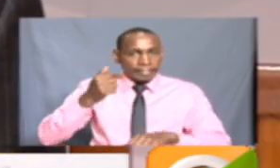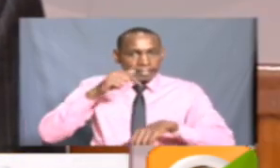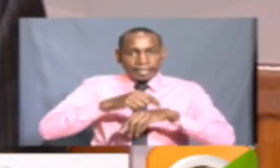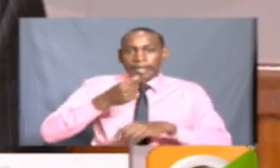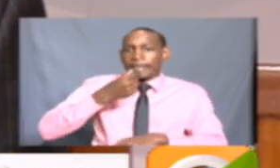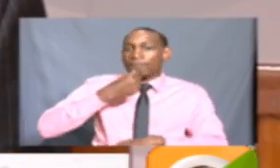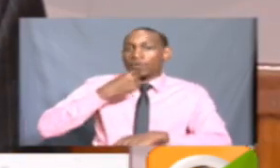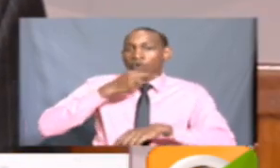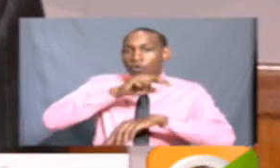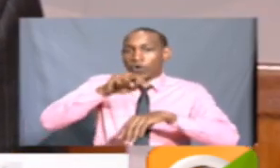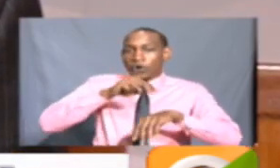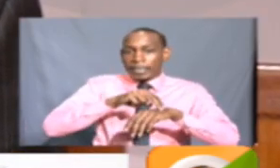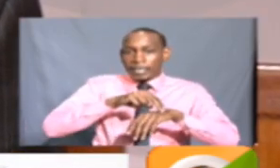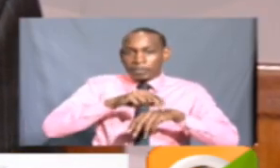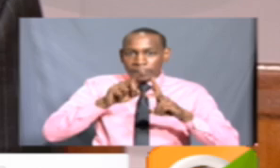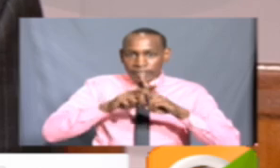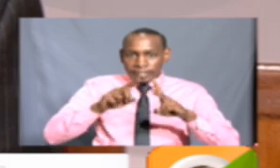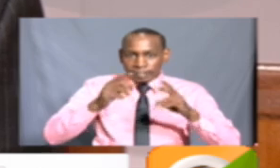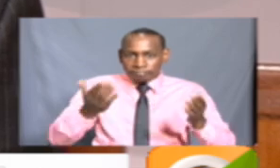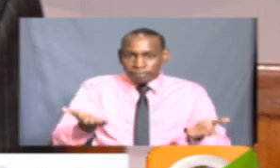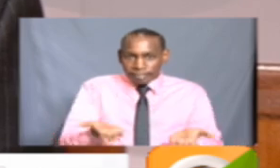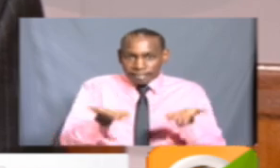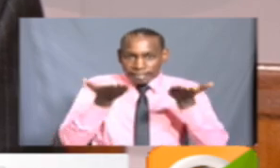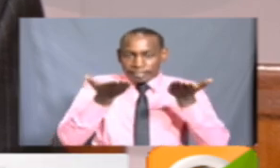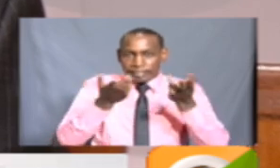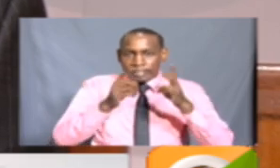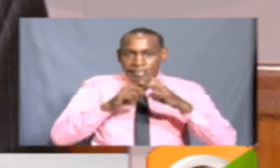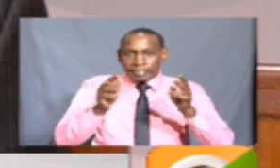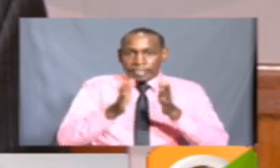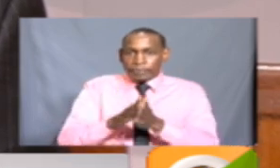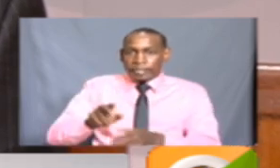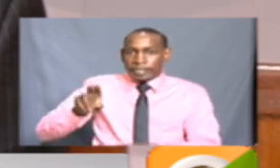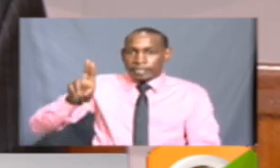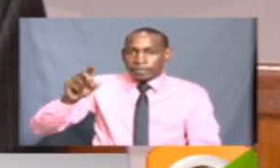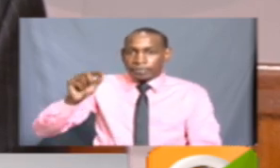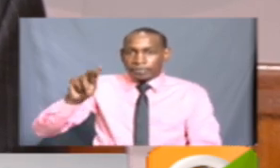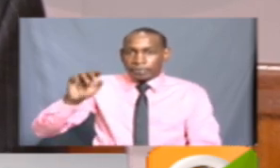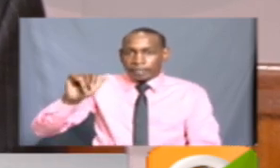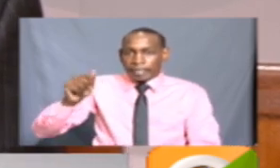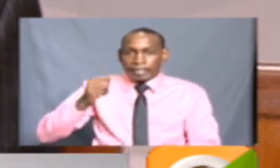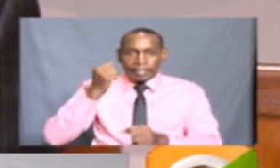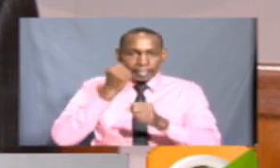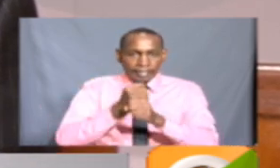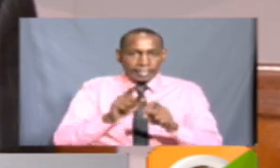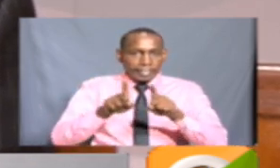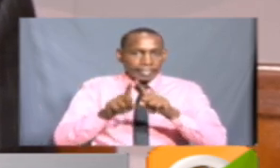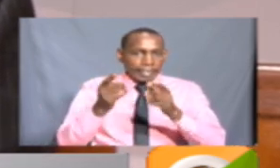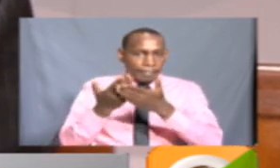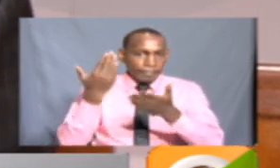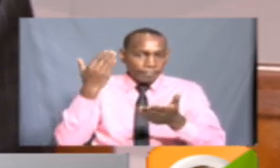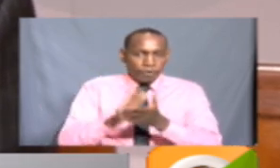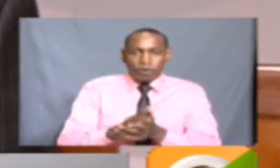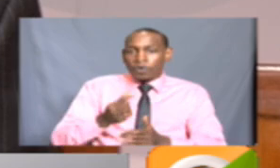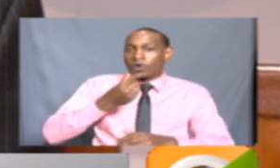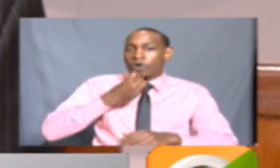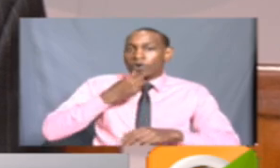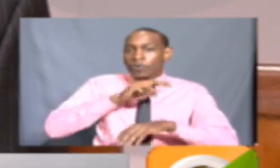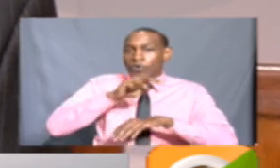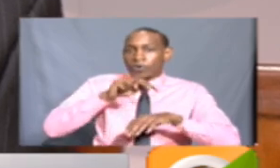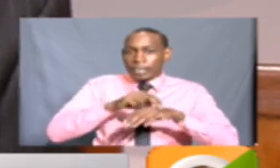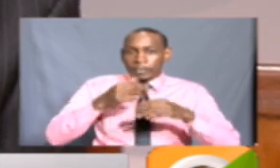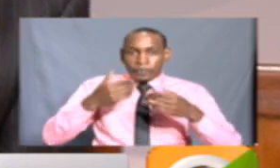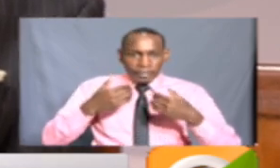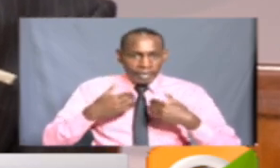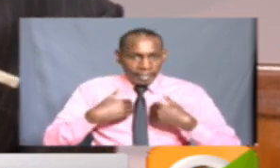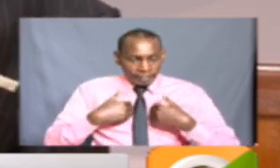rises, it starts rising from Ugenya. It did that before. And the Luo nation has a knack for